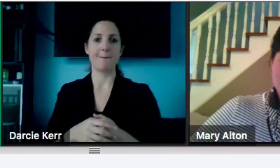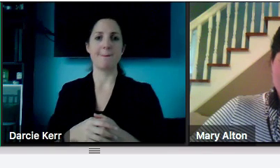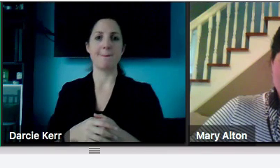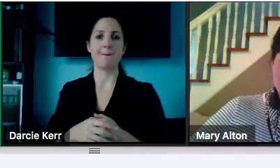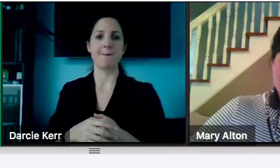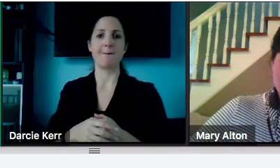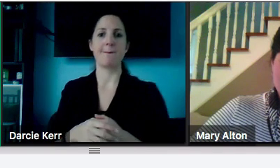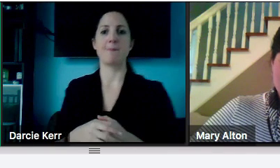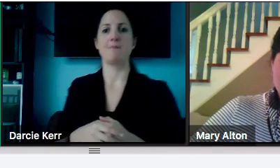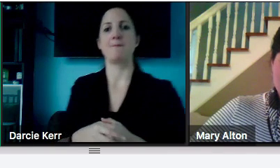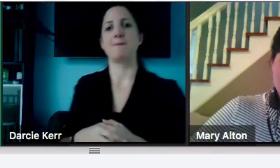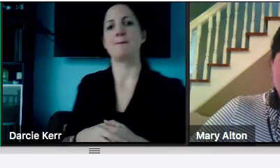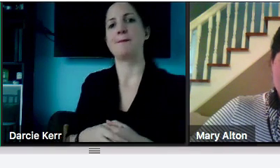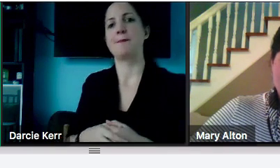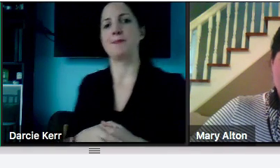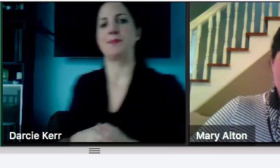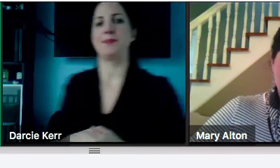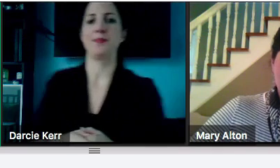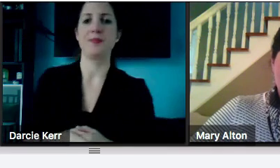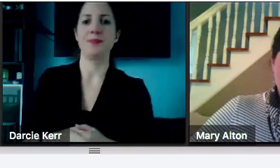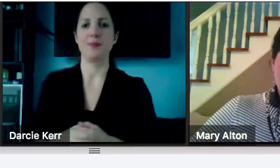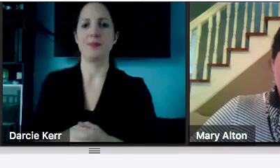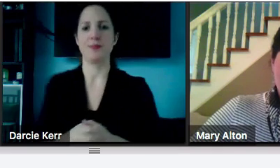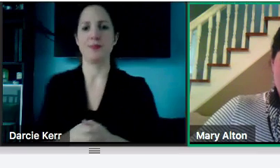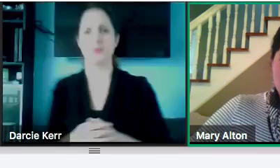presentation?